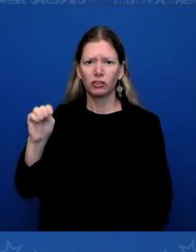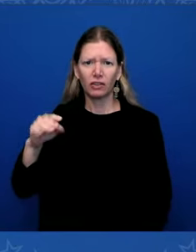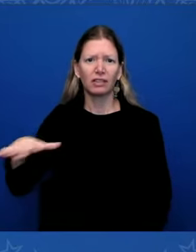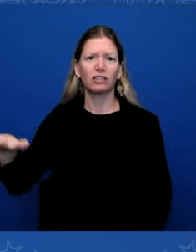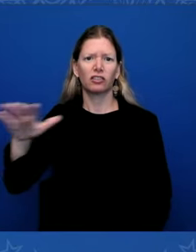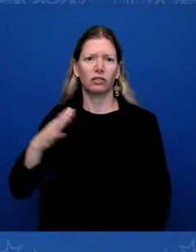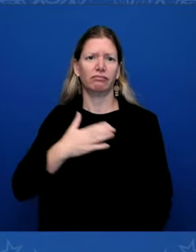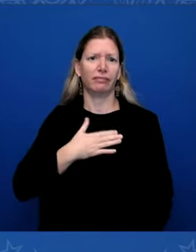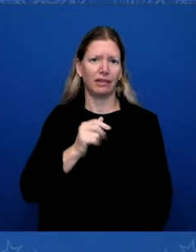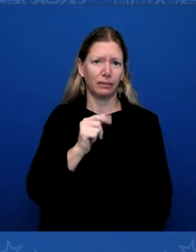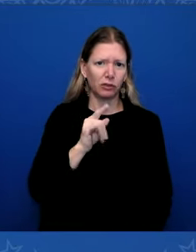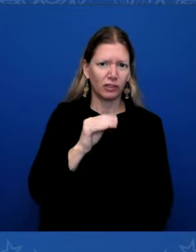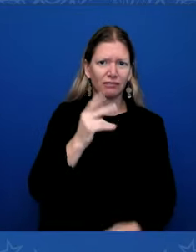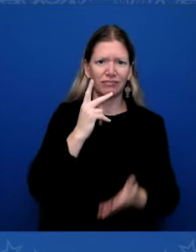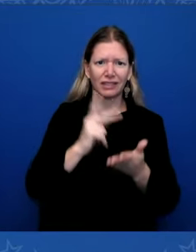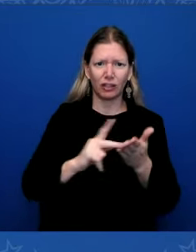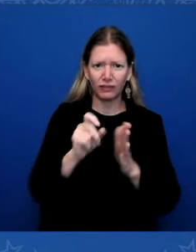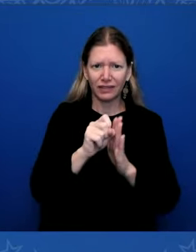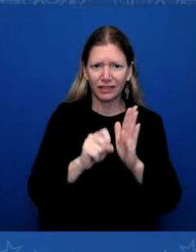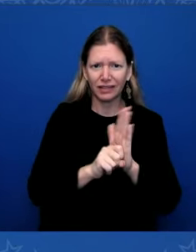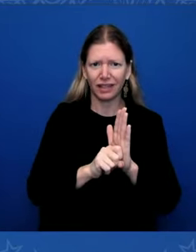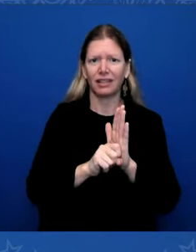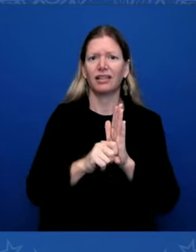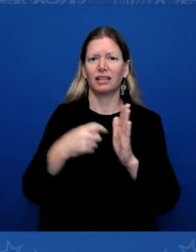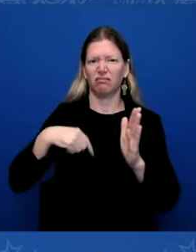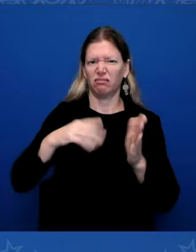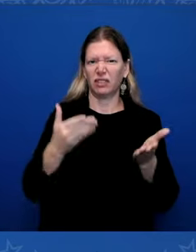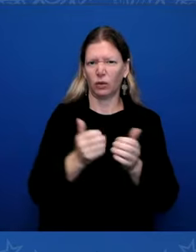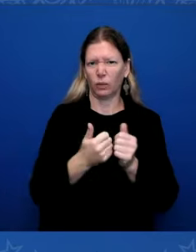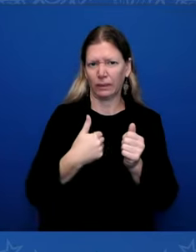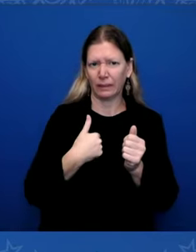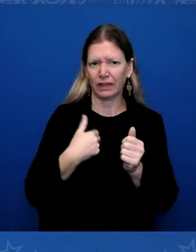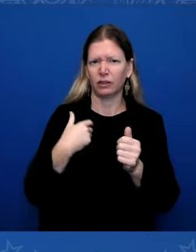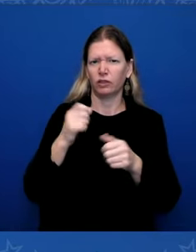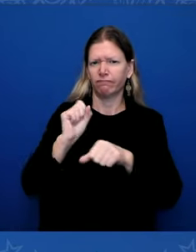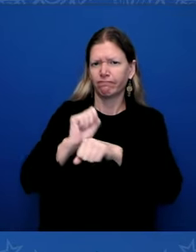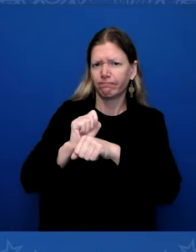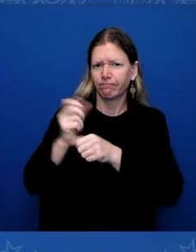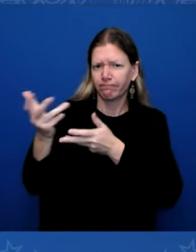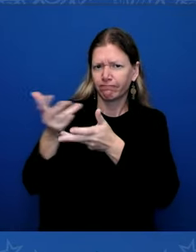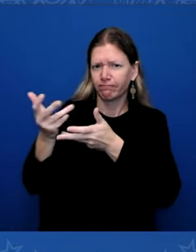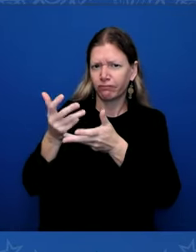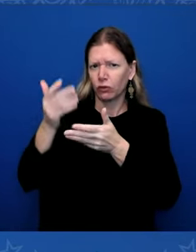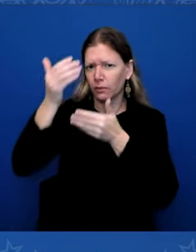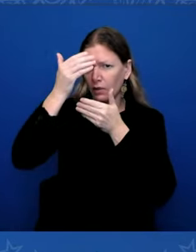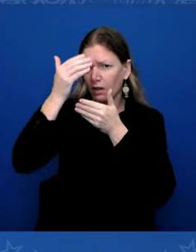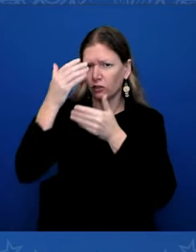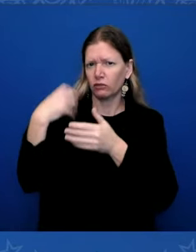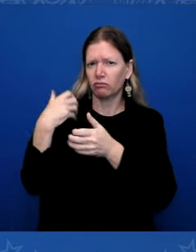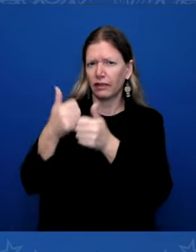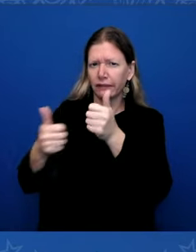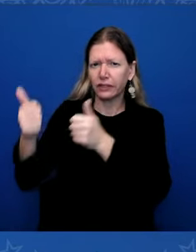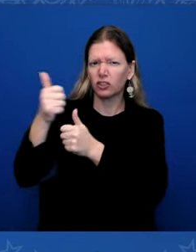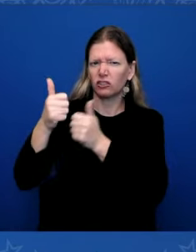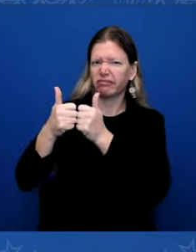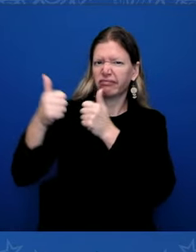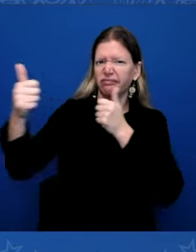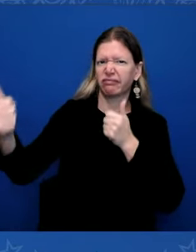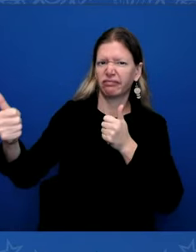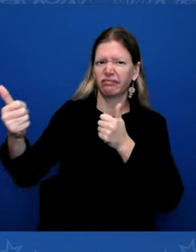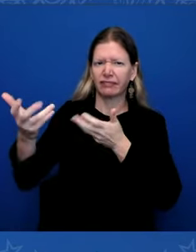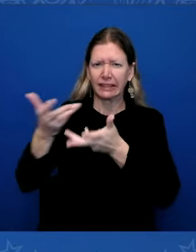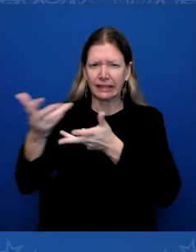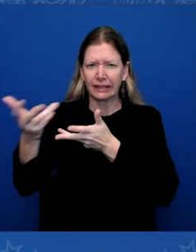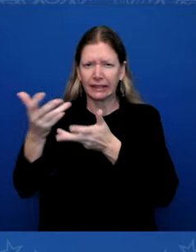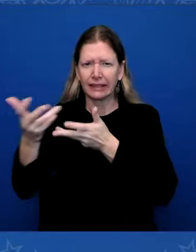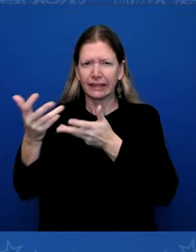Moroccan officials on long distance here. We're working expeditiously to ensure American citizens in Morocco are safe,